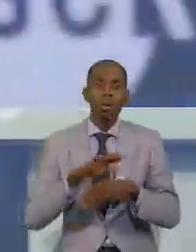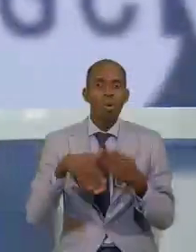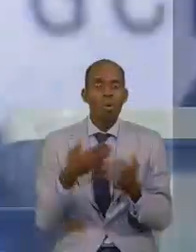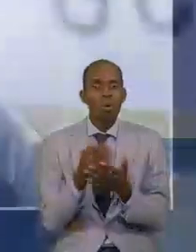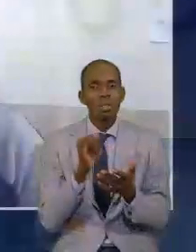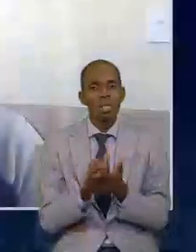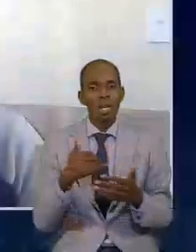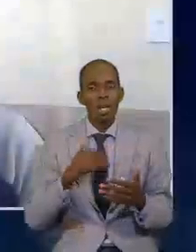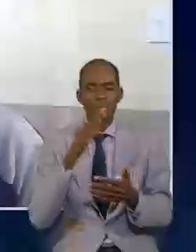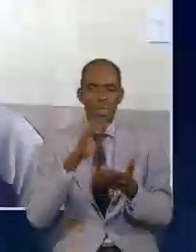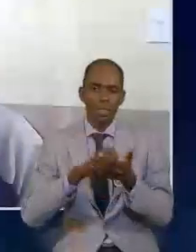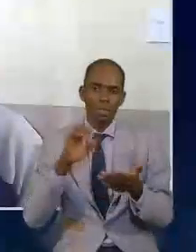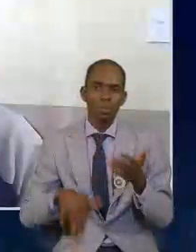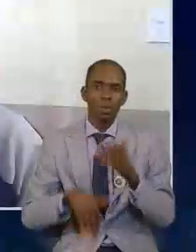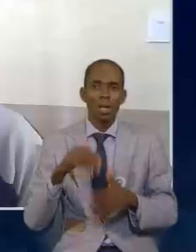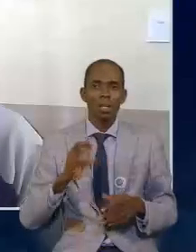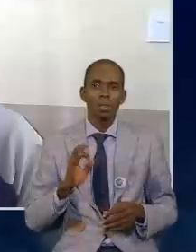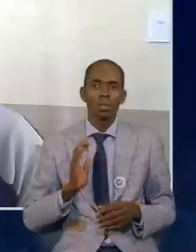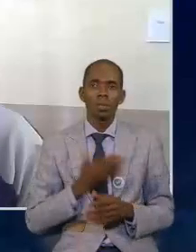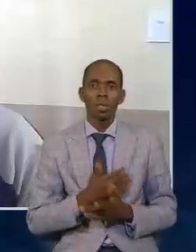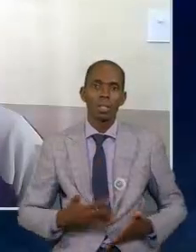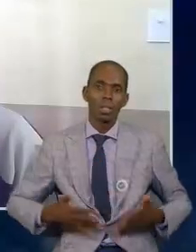our lives.